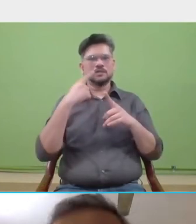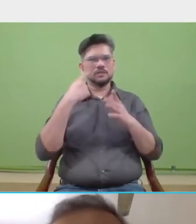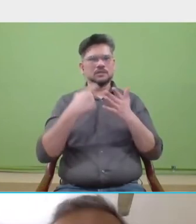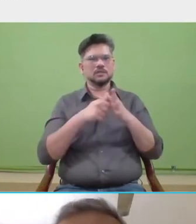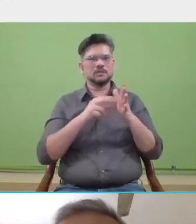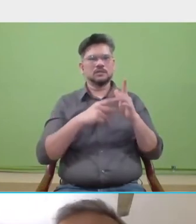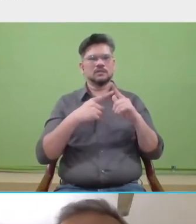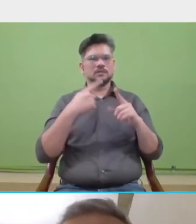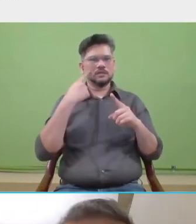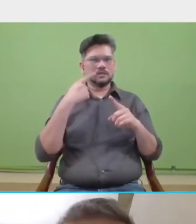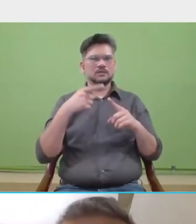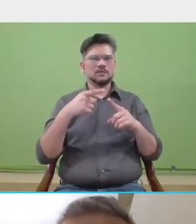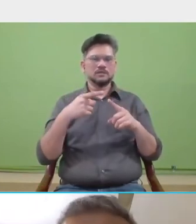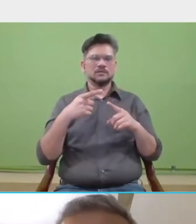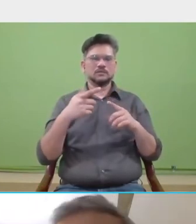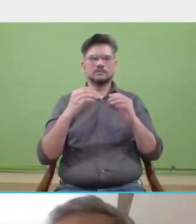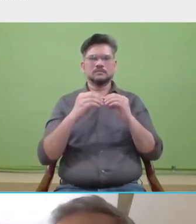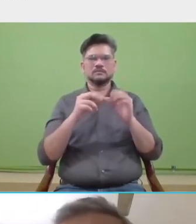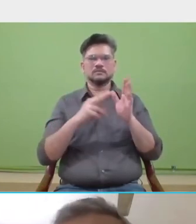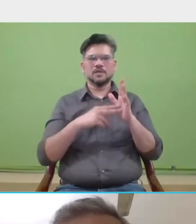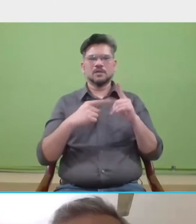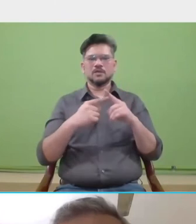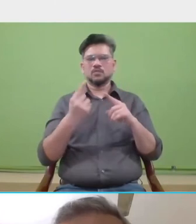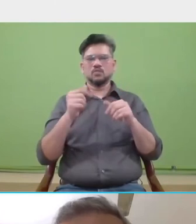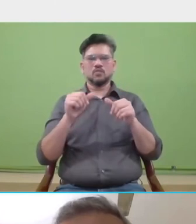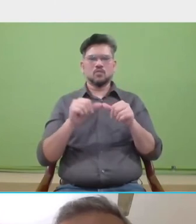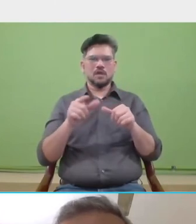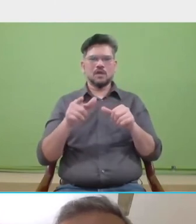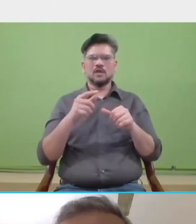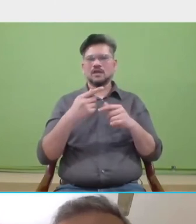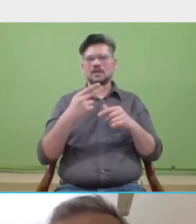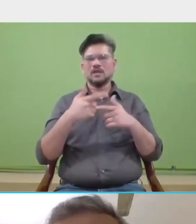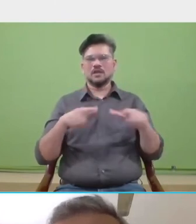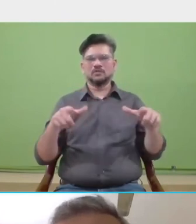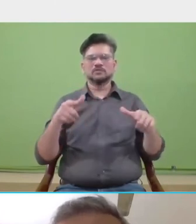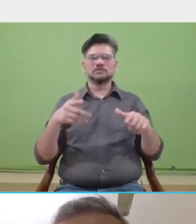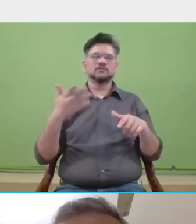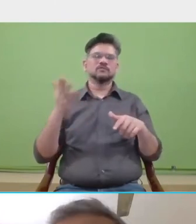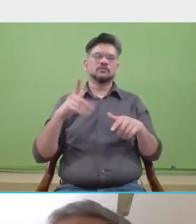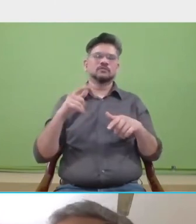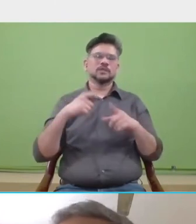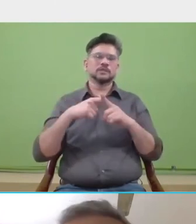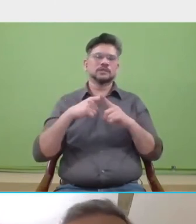which i recently studied bantua spoken in sikkim and uh katmandu nepal